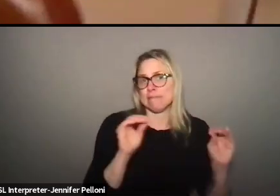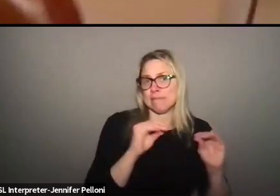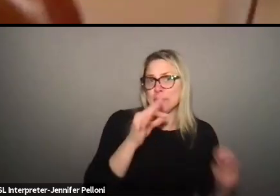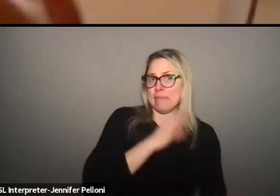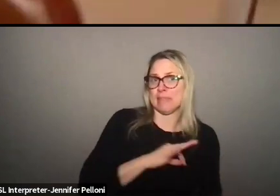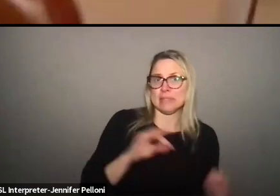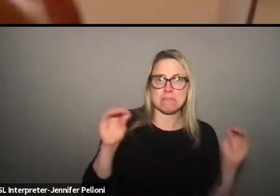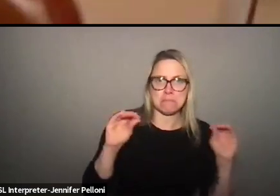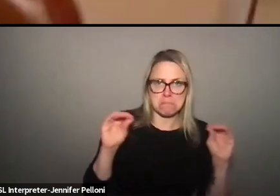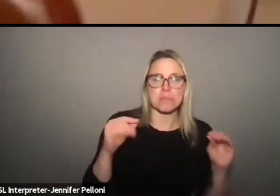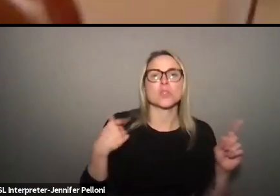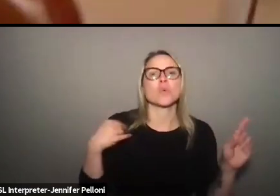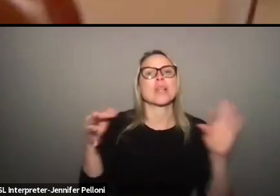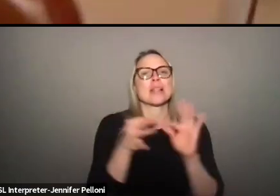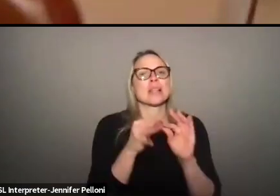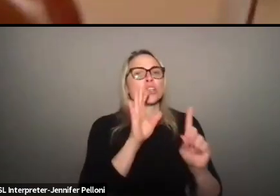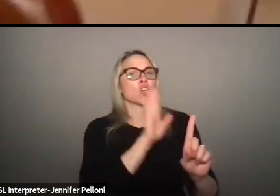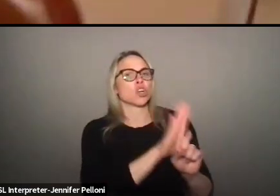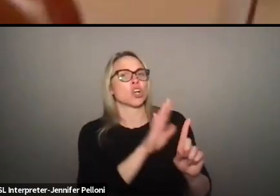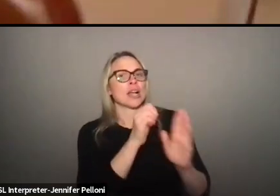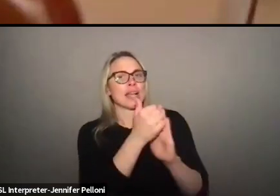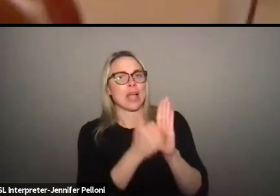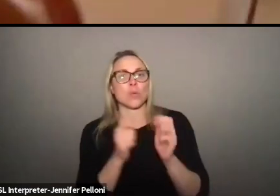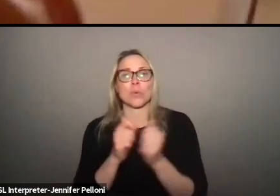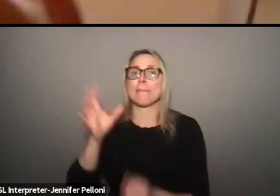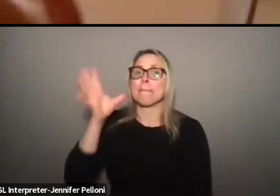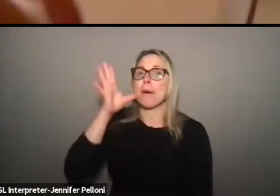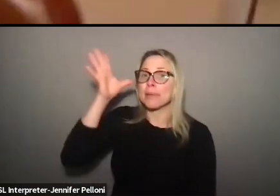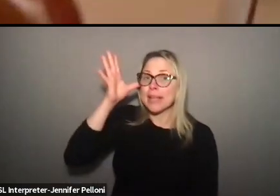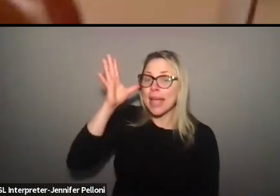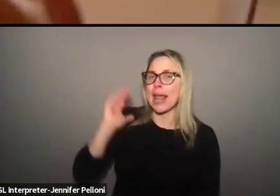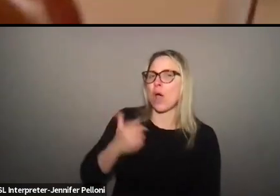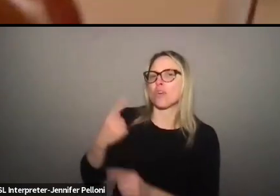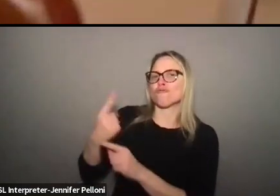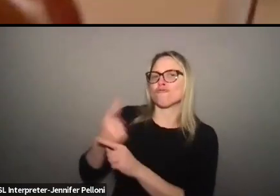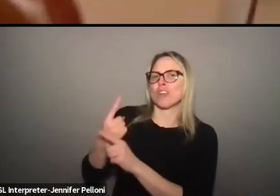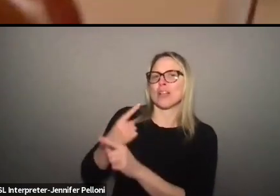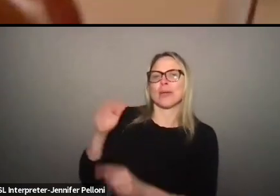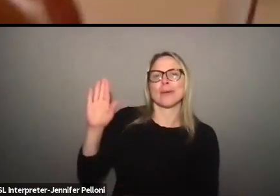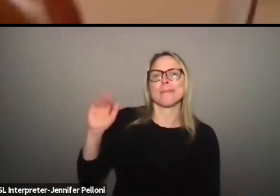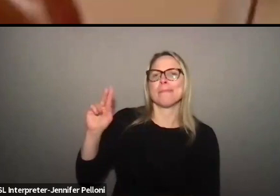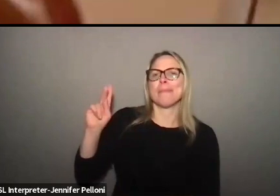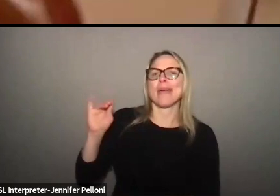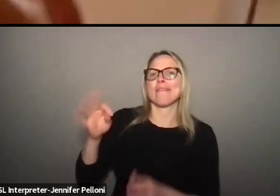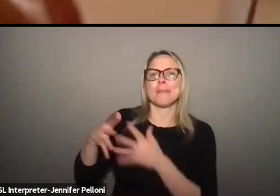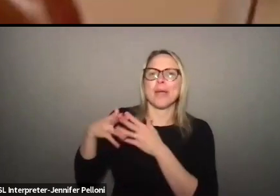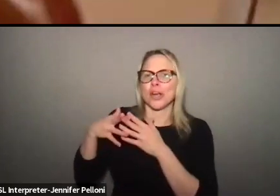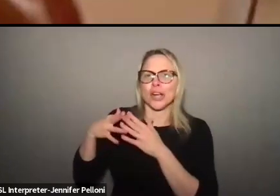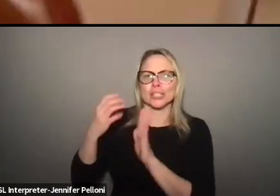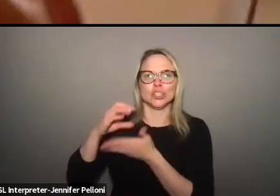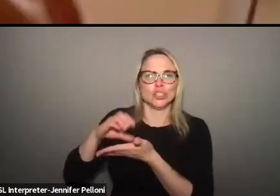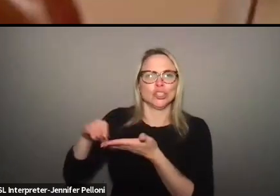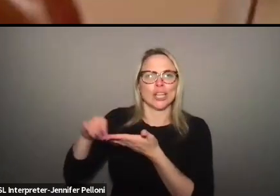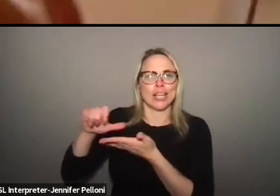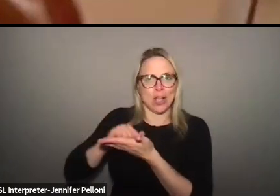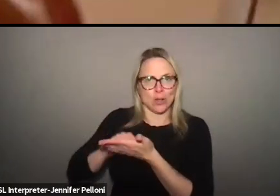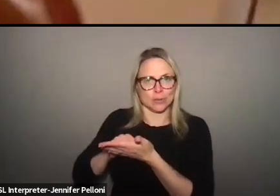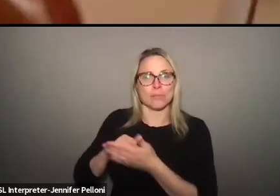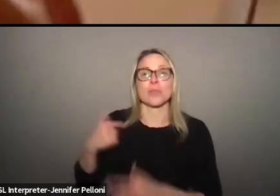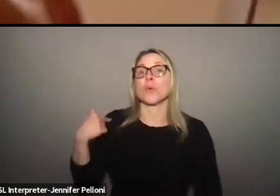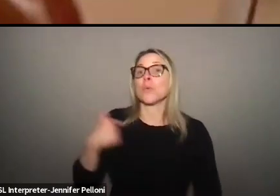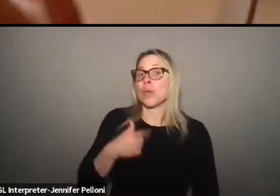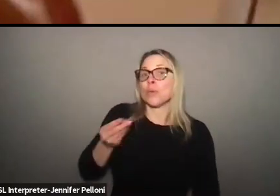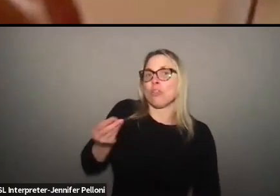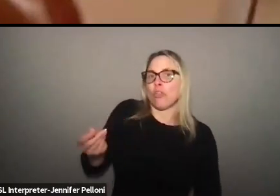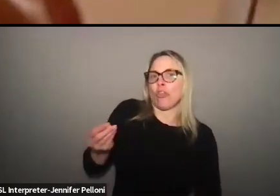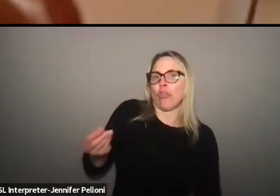so we linked her ABLE account with mom and dad's regular Bank of America checking account, because we were the ones